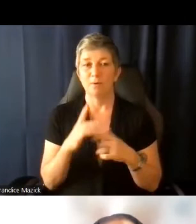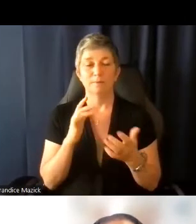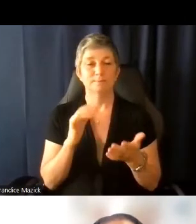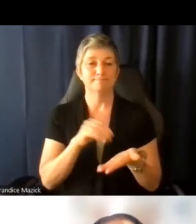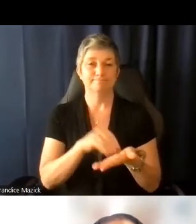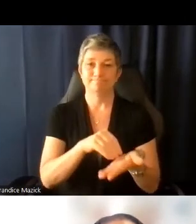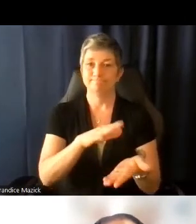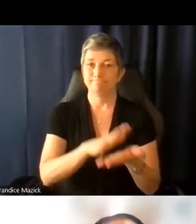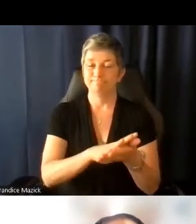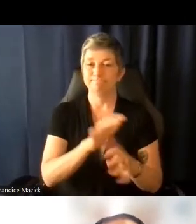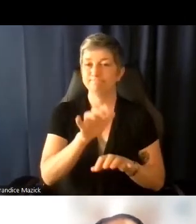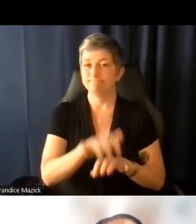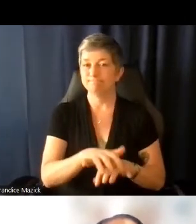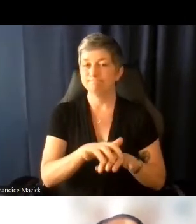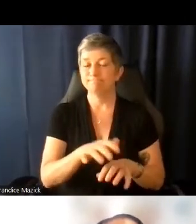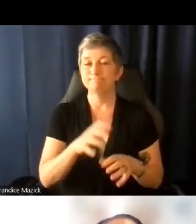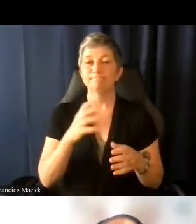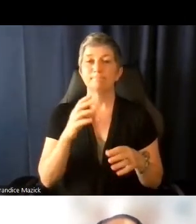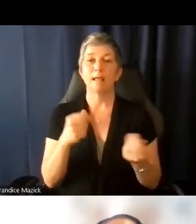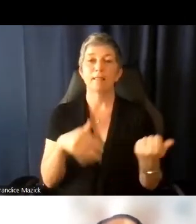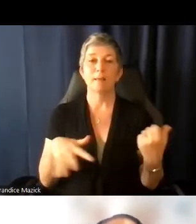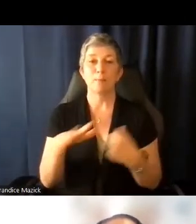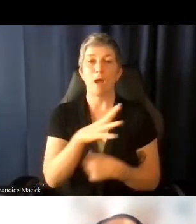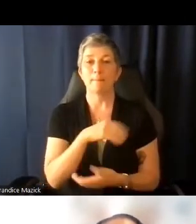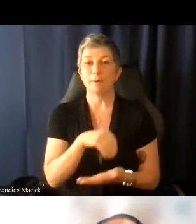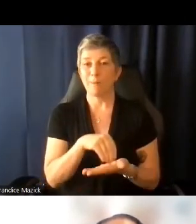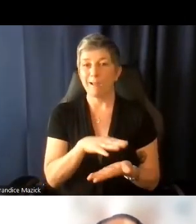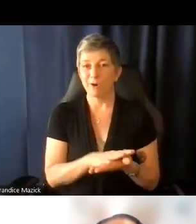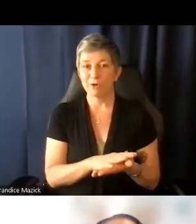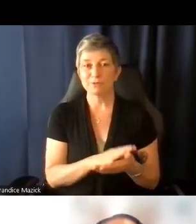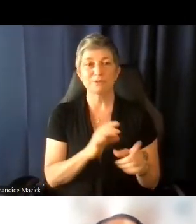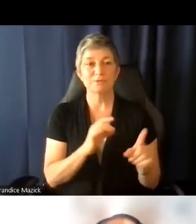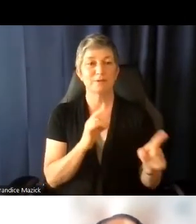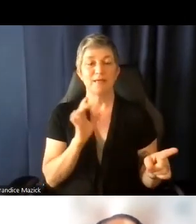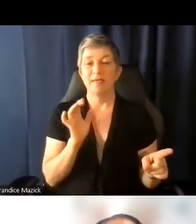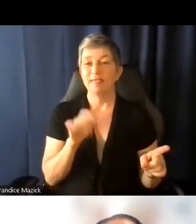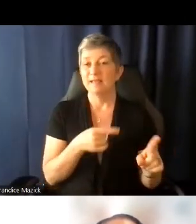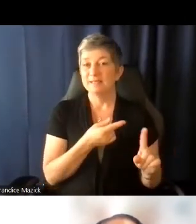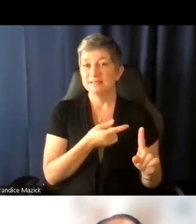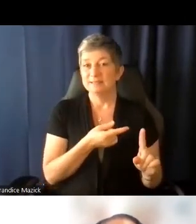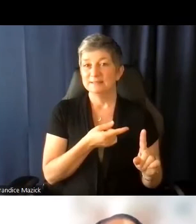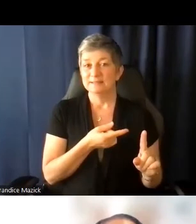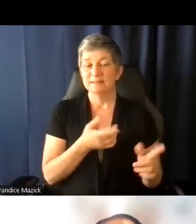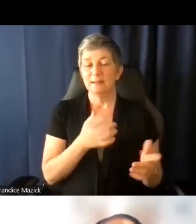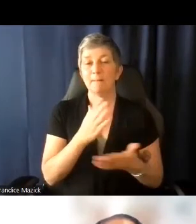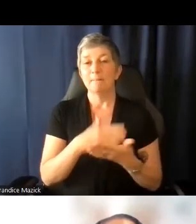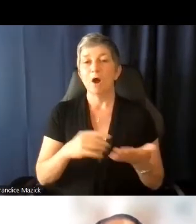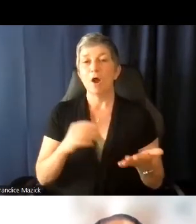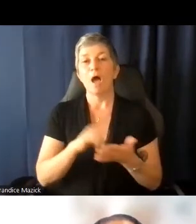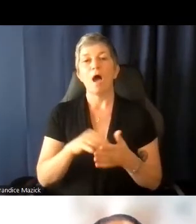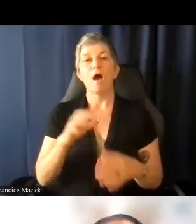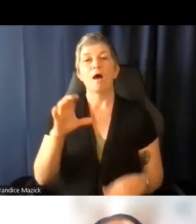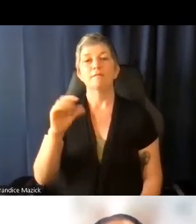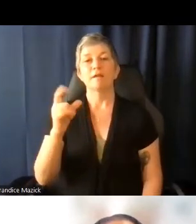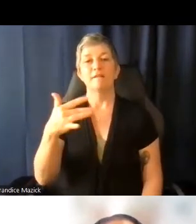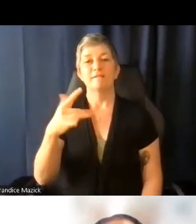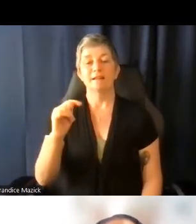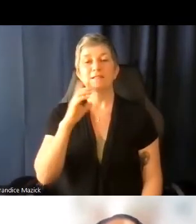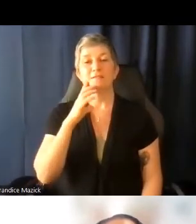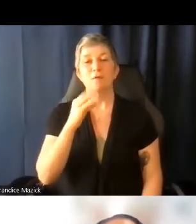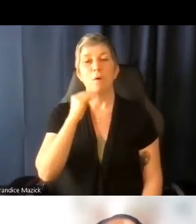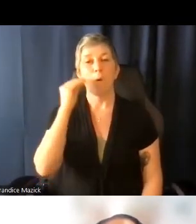the property records. And what it is it's part of the covenants of a homeowners